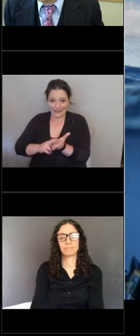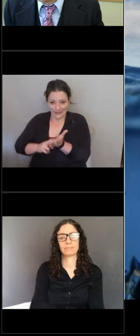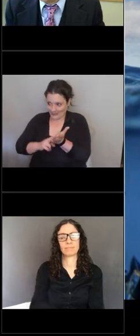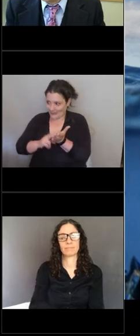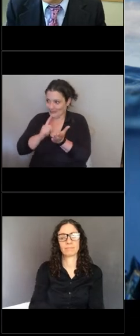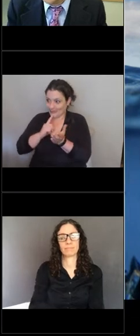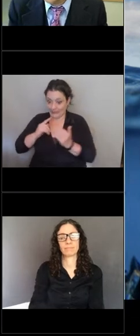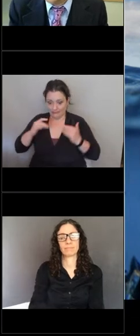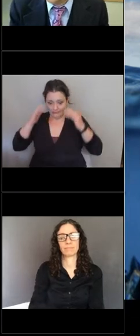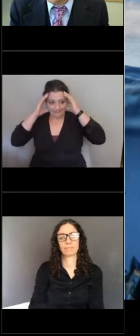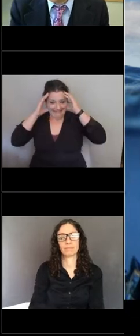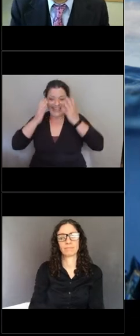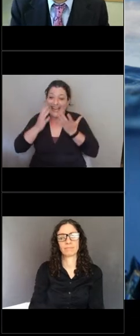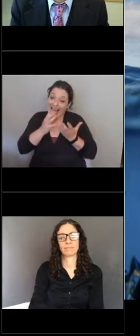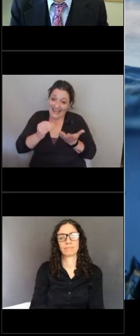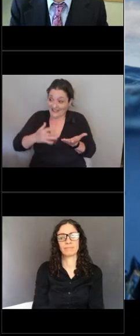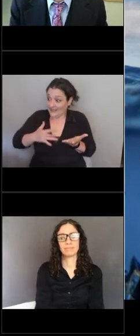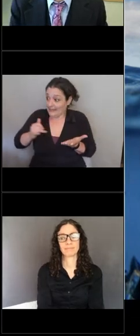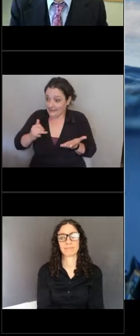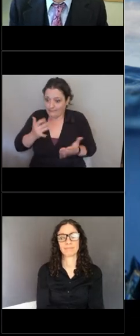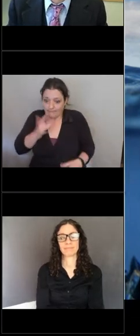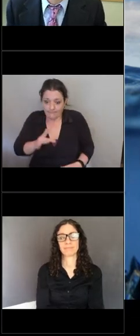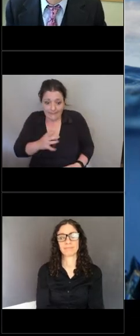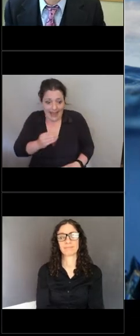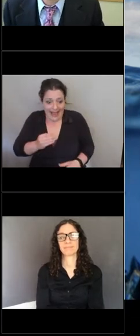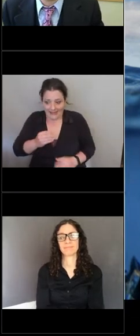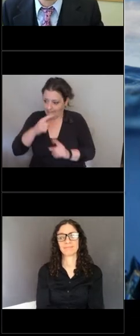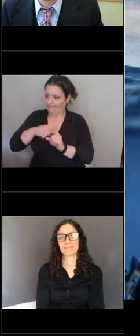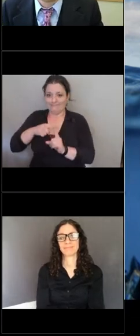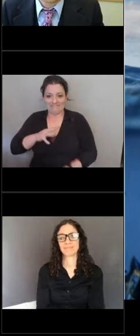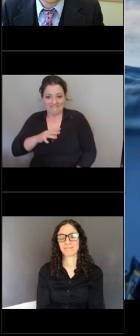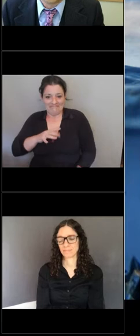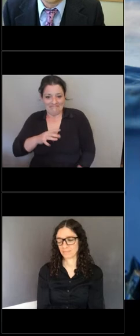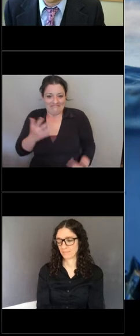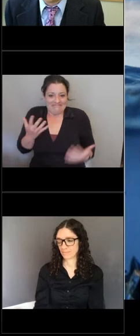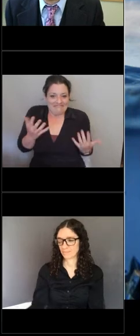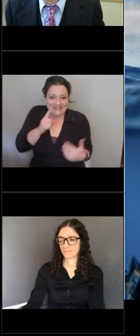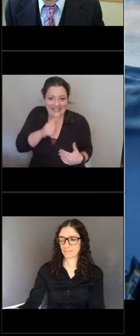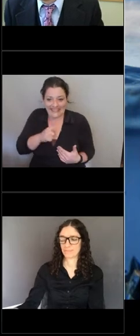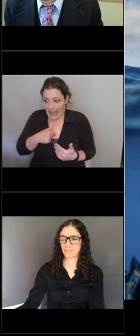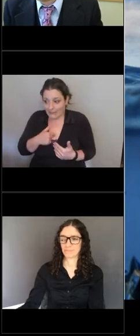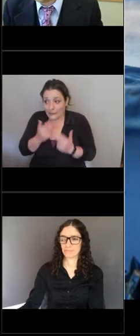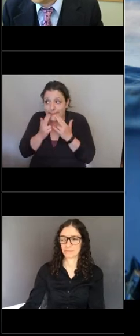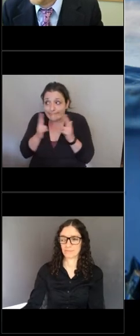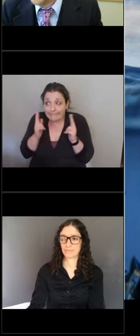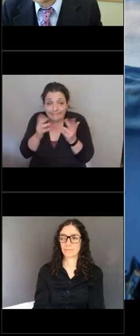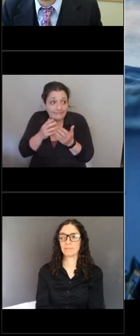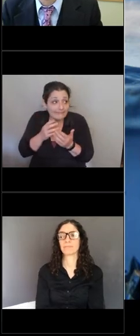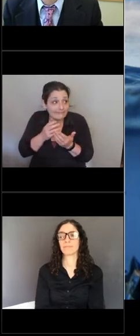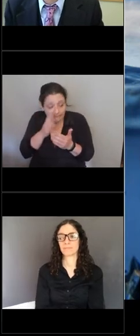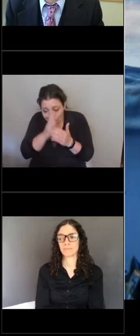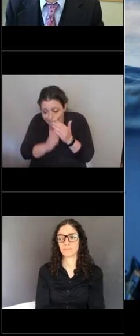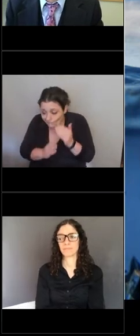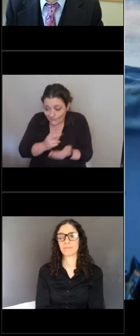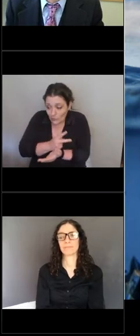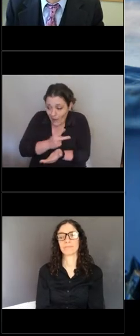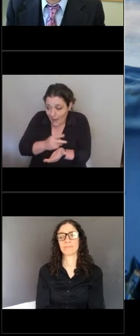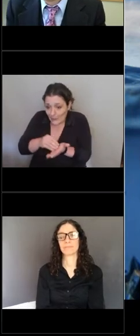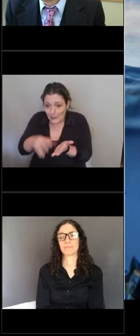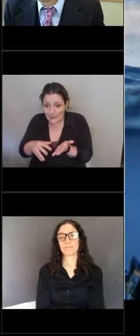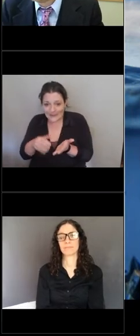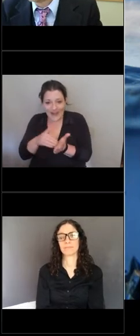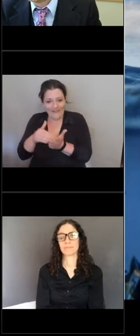me feel positive and good that a grad student like myself, a lot of the times you think that no one cares about the research that you're